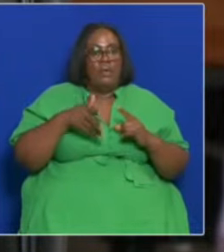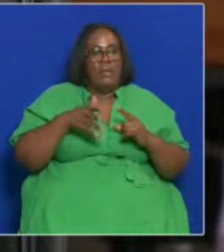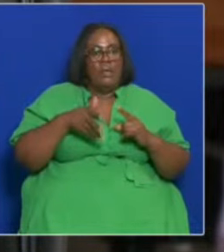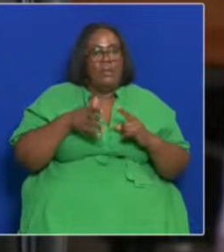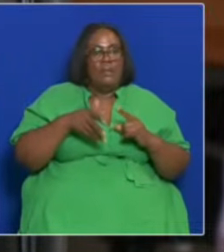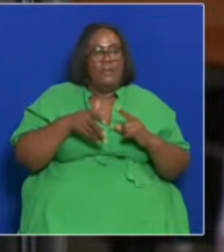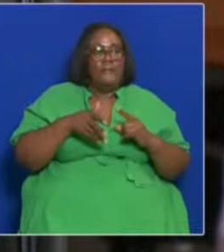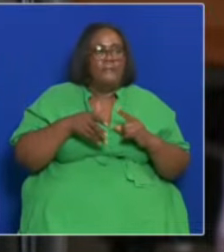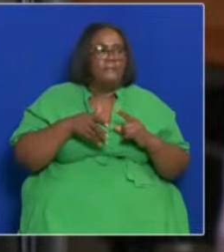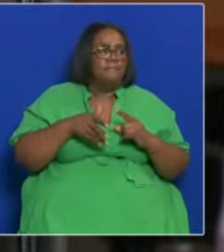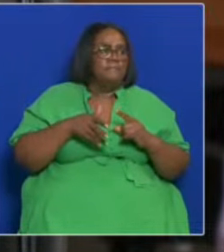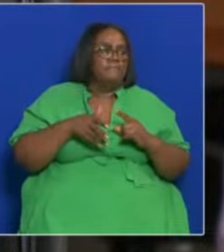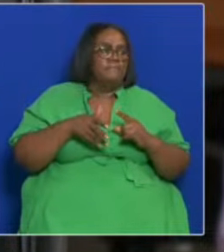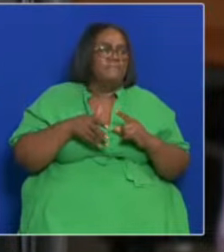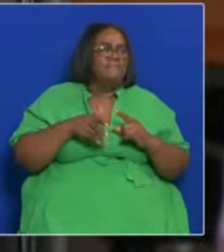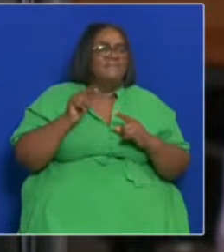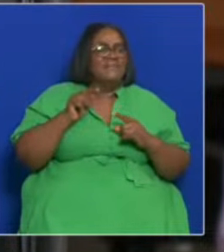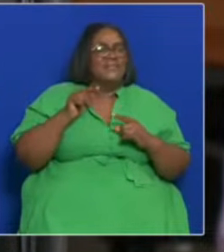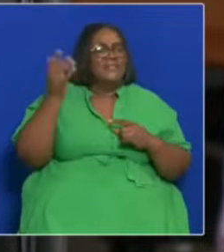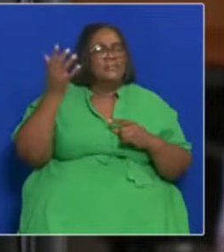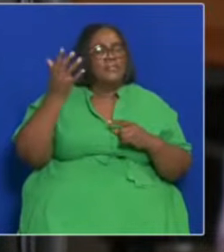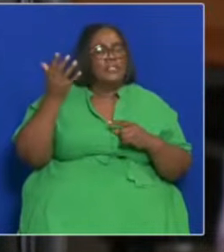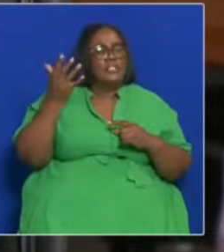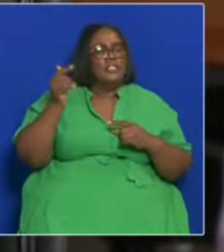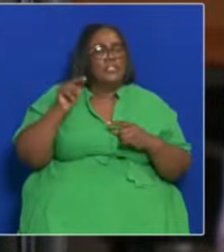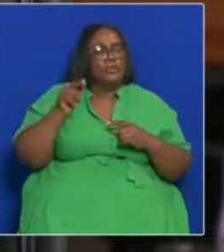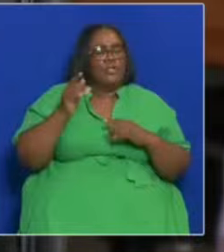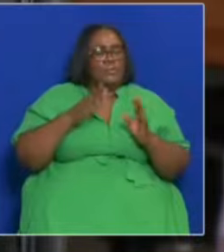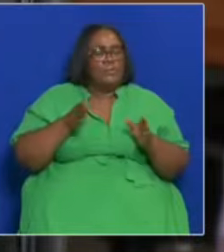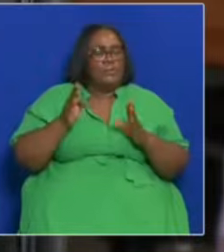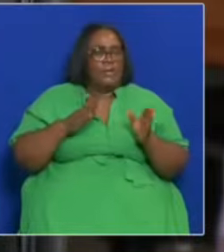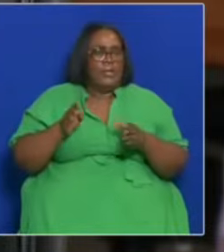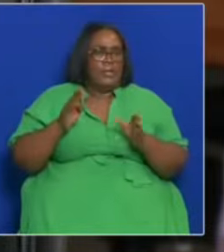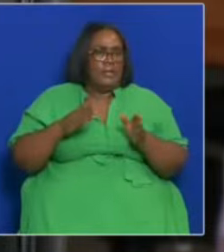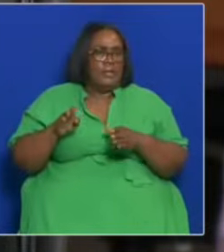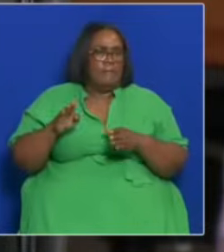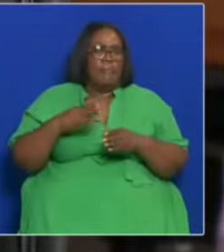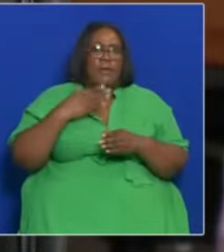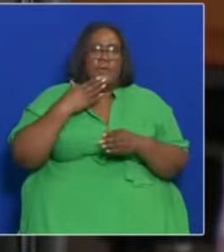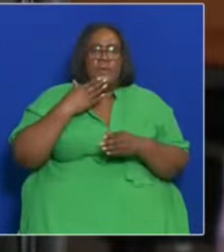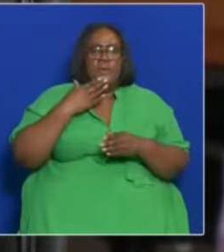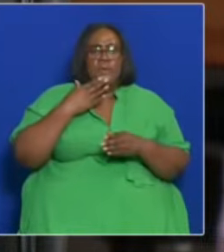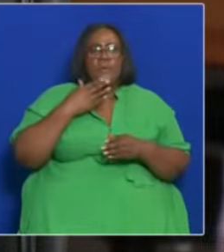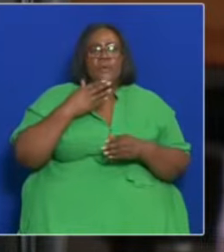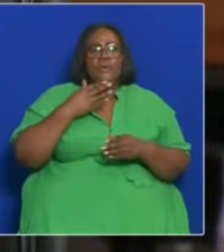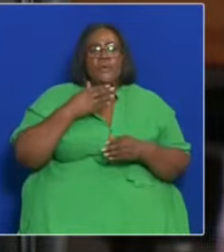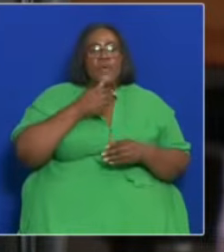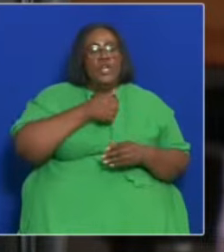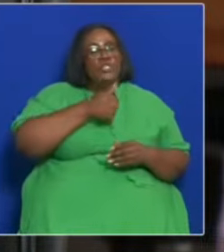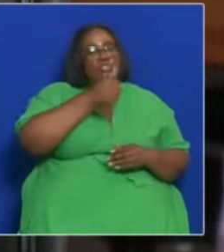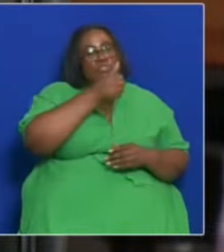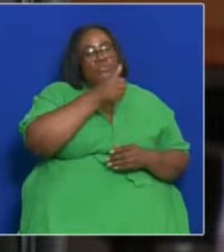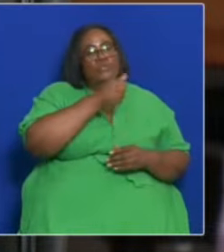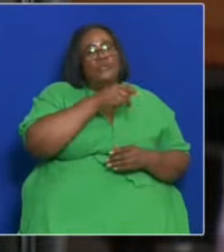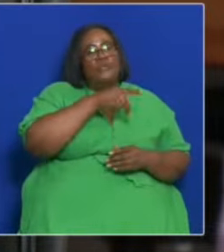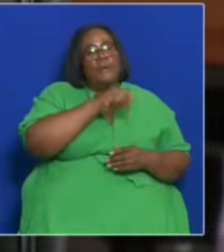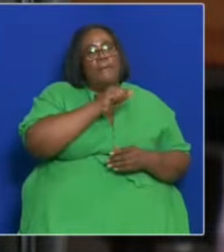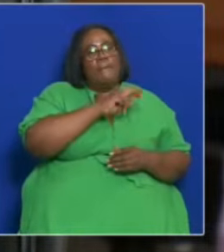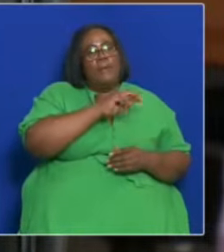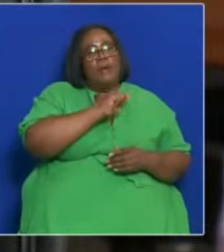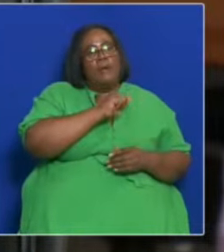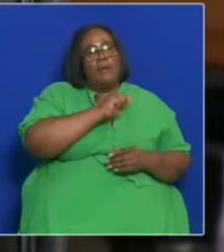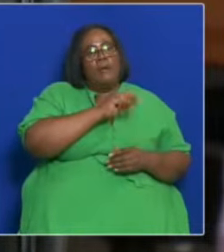this presentation was initially prepared by Chief Paramore, and when Chief